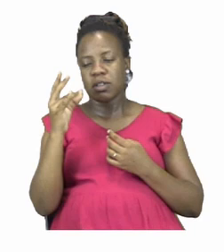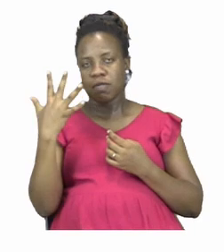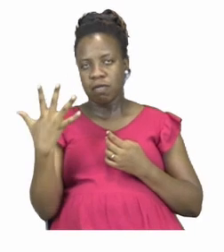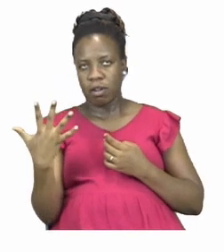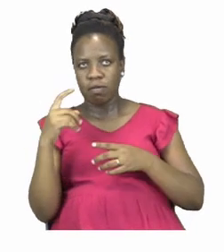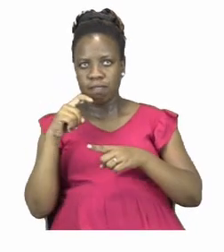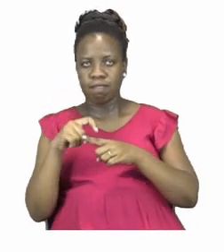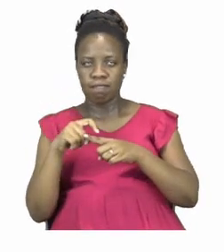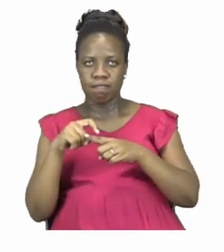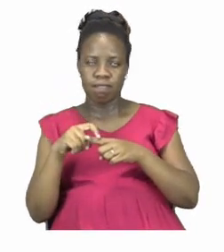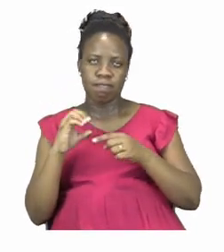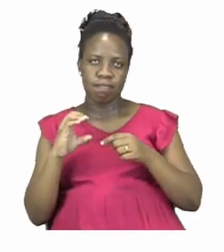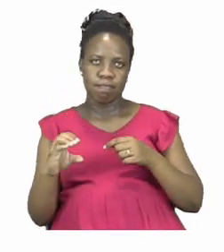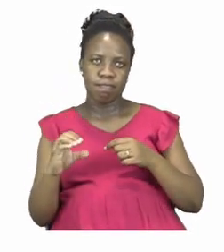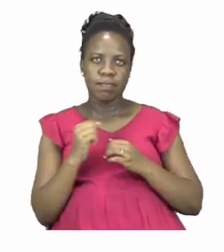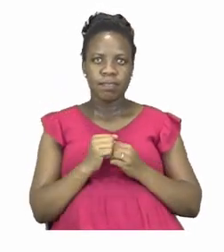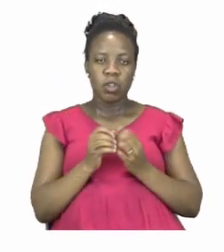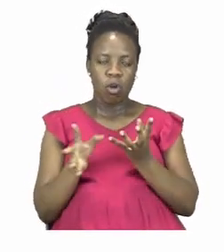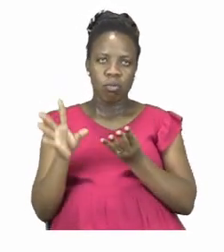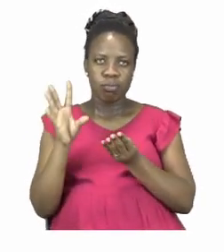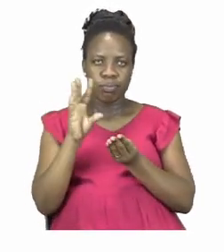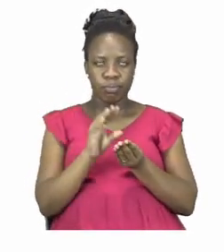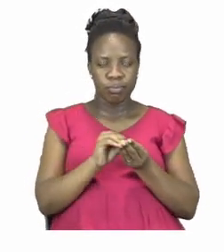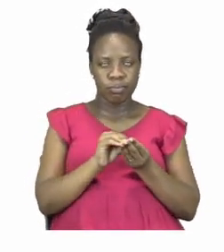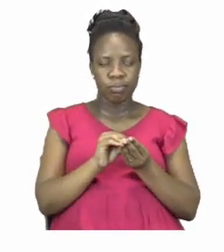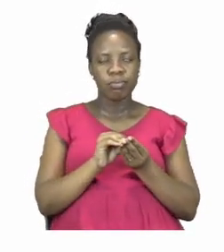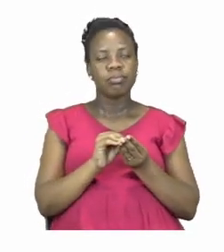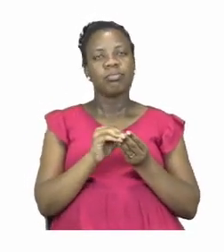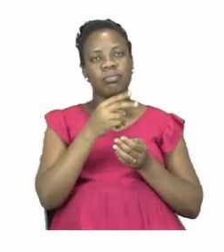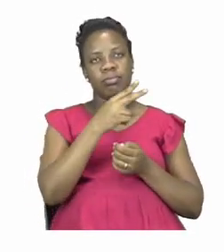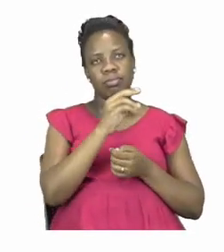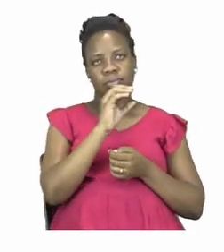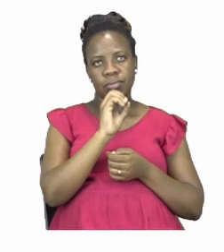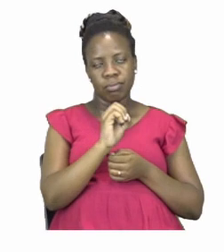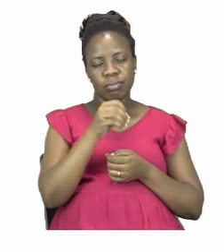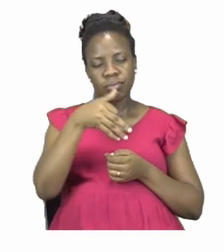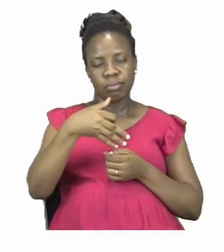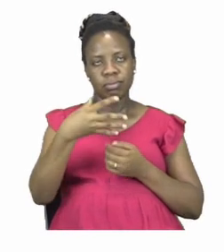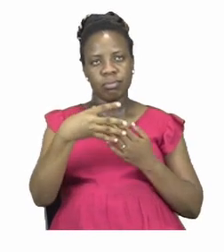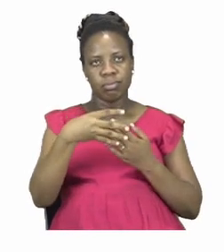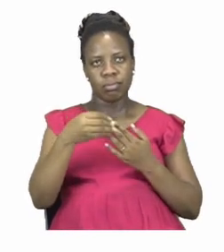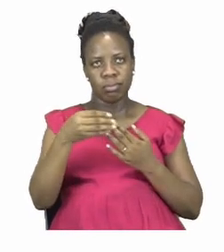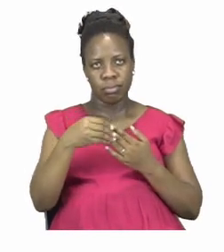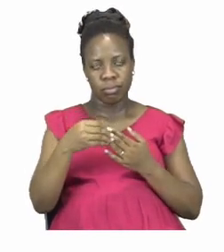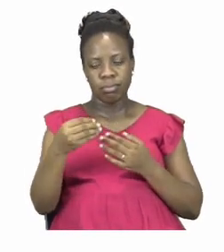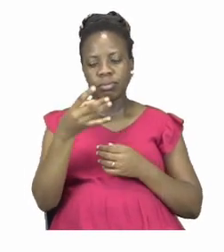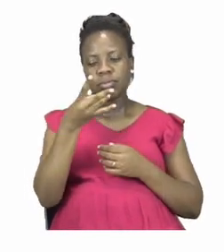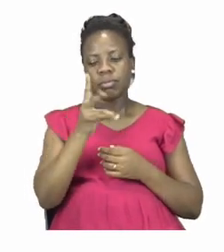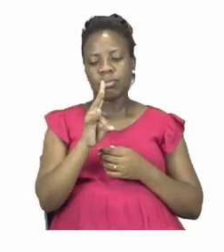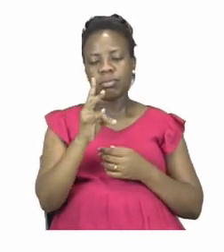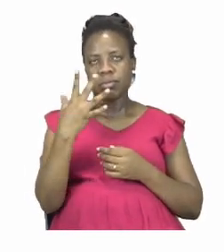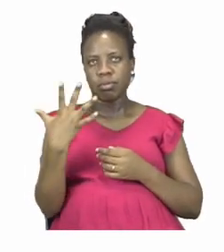you add it all up, it must get to 20 Namibian dollars and 75